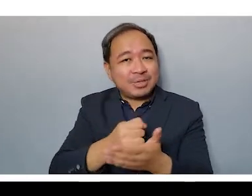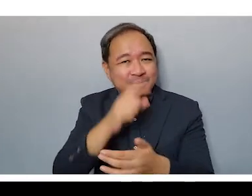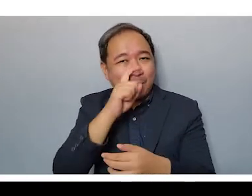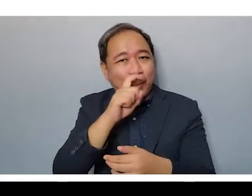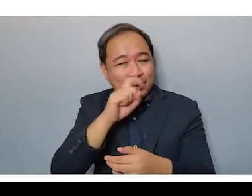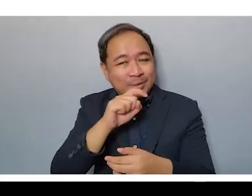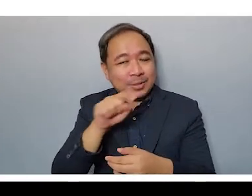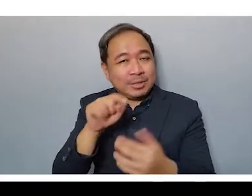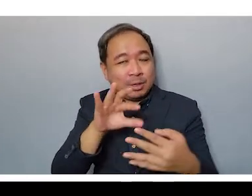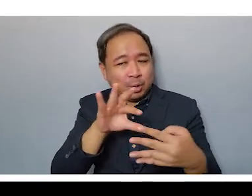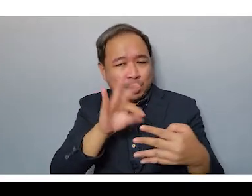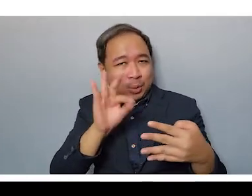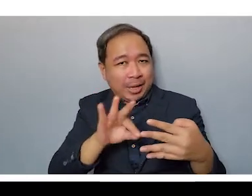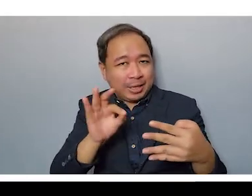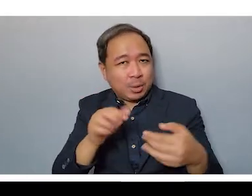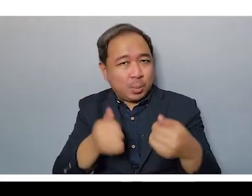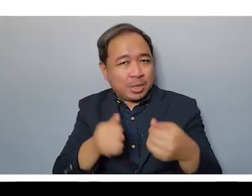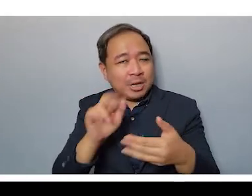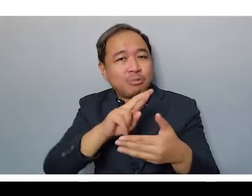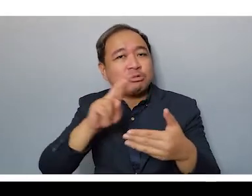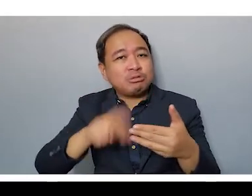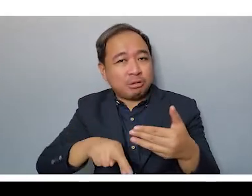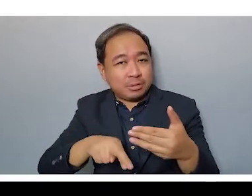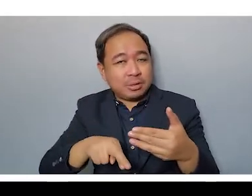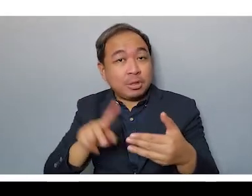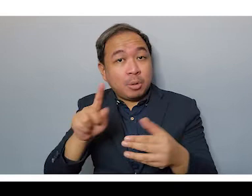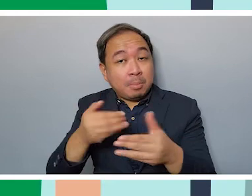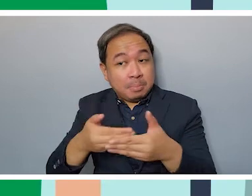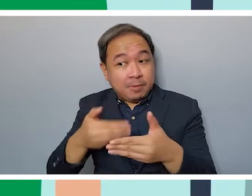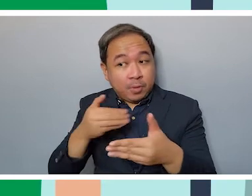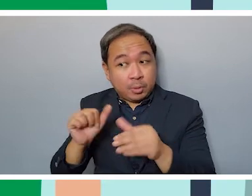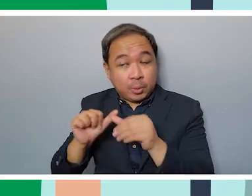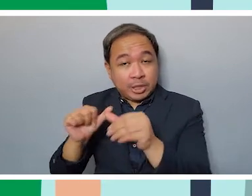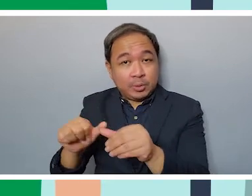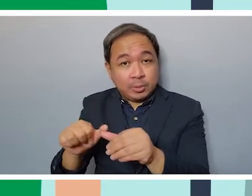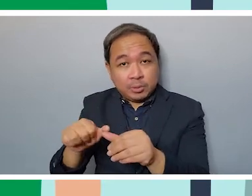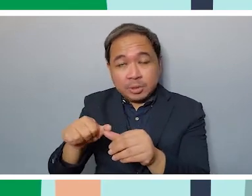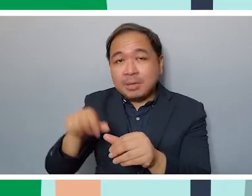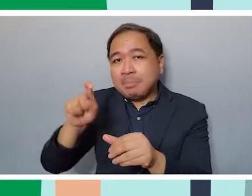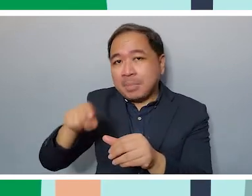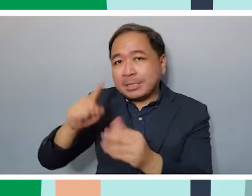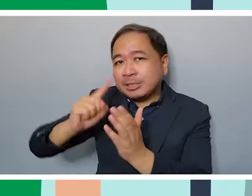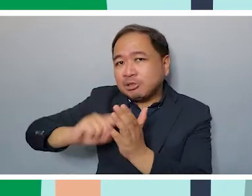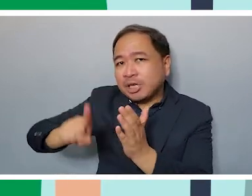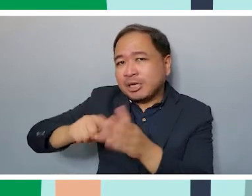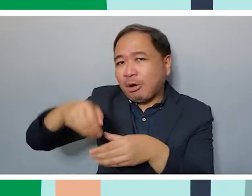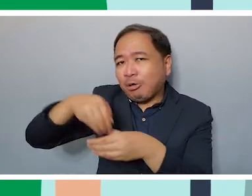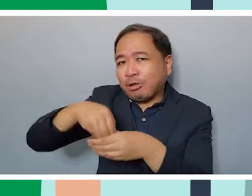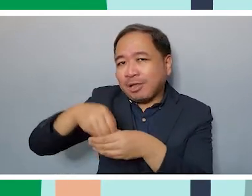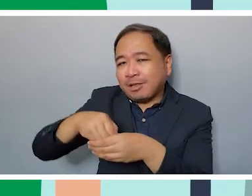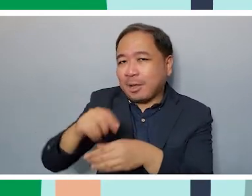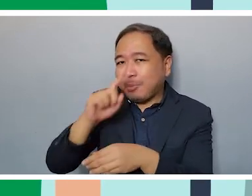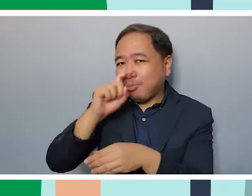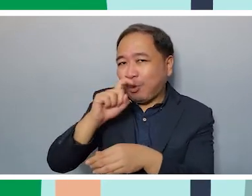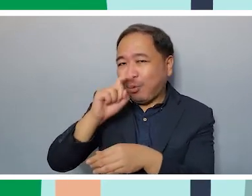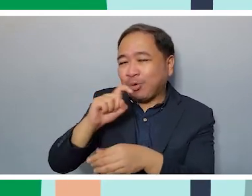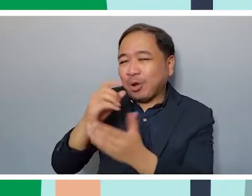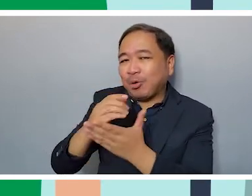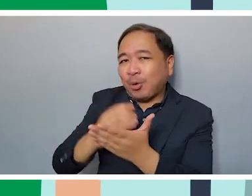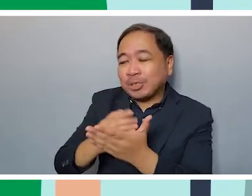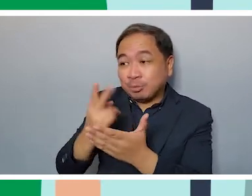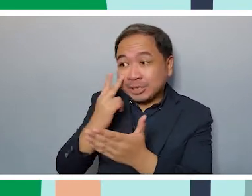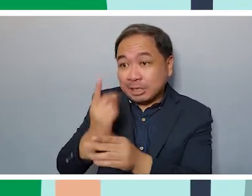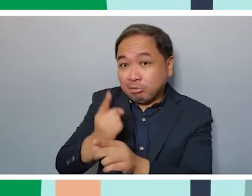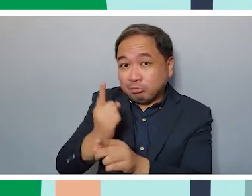select the correct course from the search results before you proceed remember to check the content of the course that you're